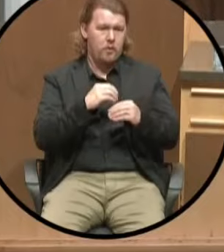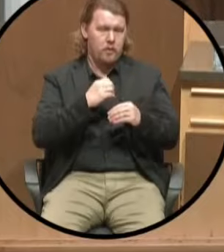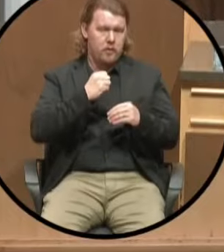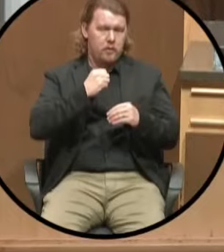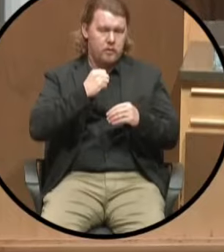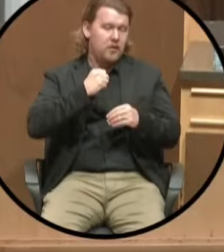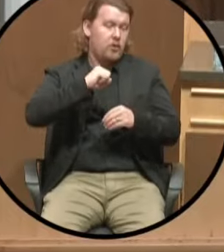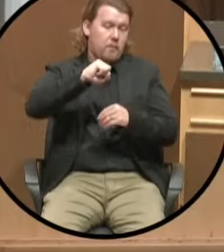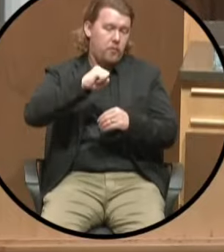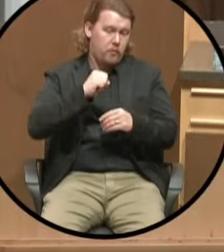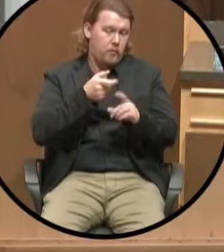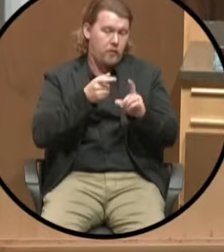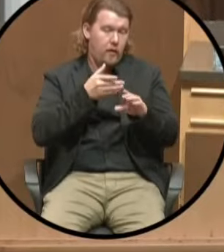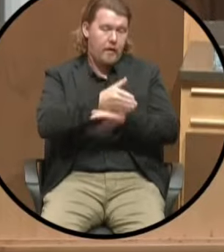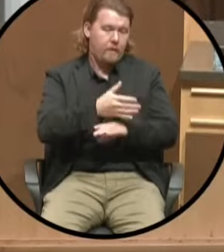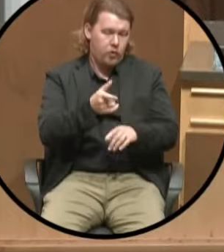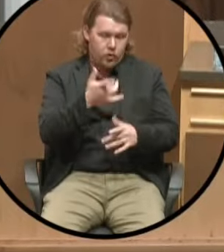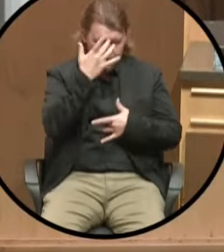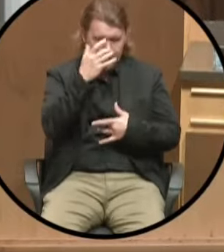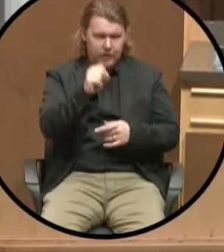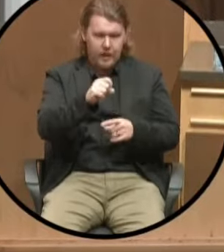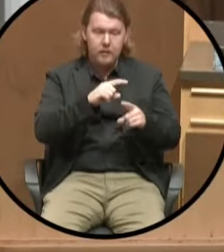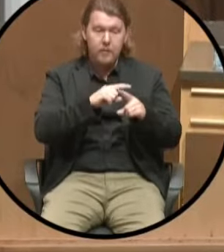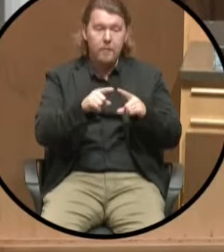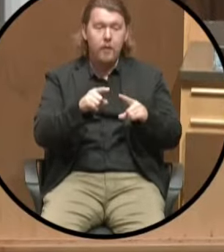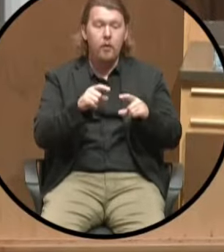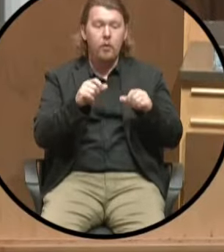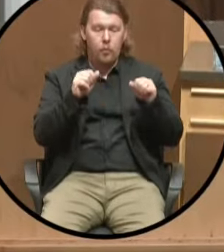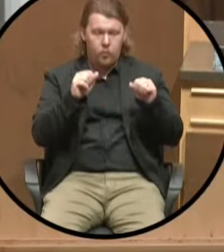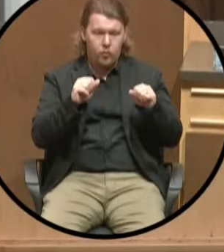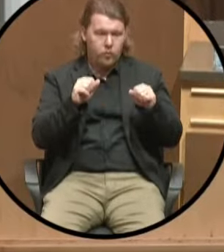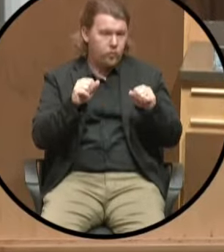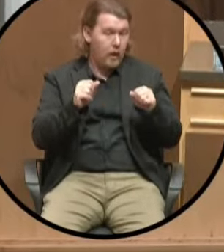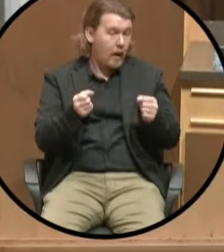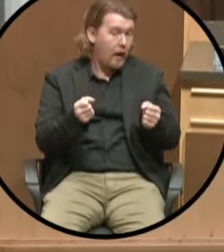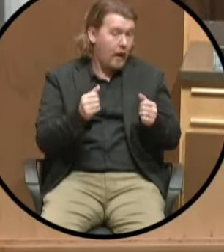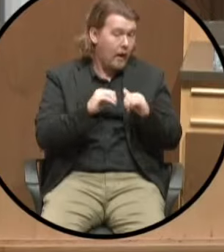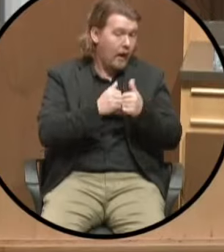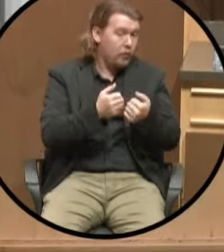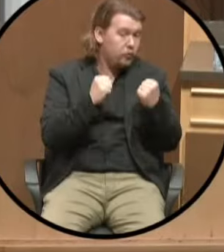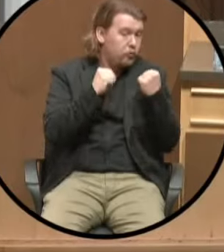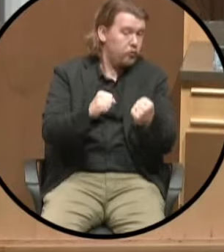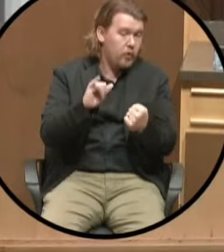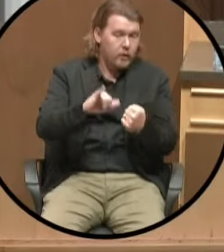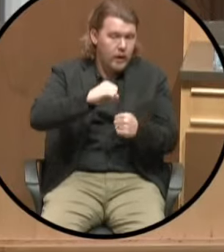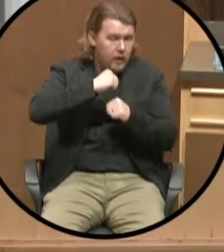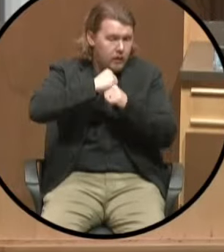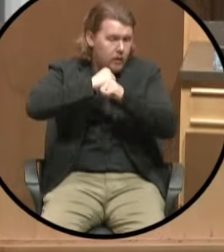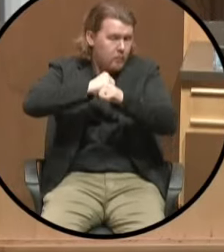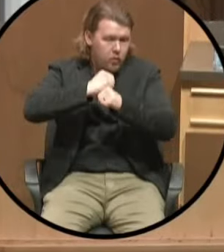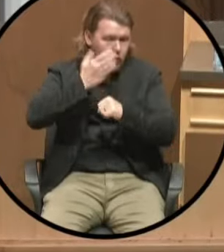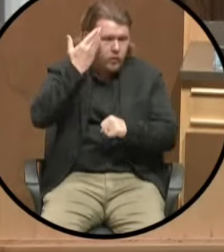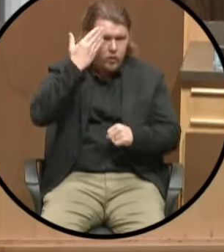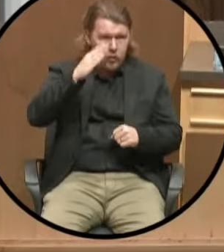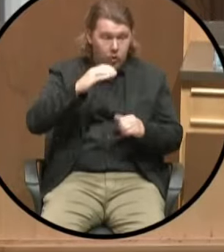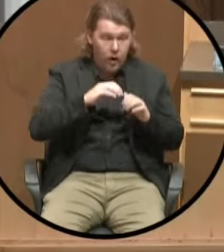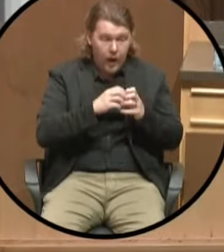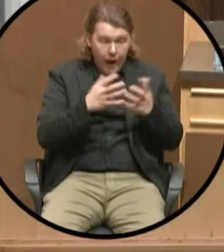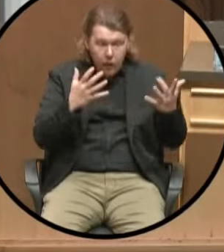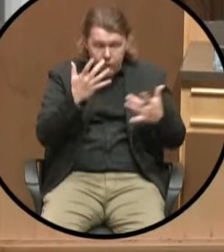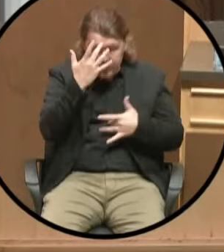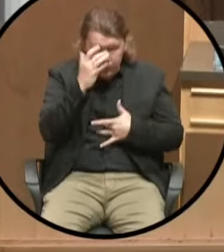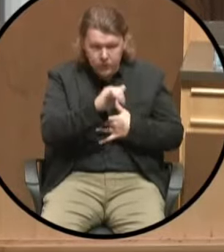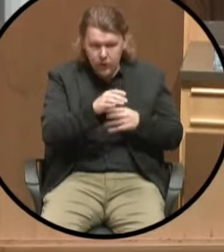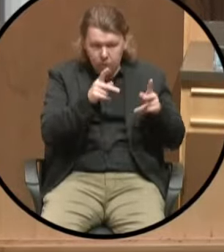the infection, but we also know that the level of immunity can be unpredictable, can actually depend on how sick the person was.